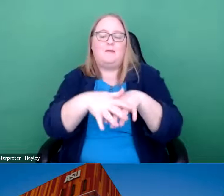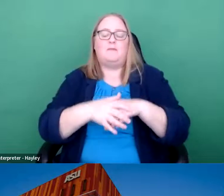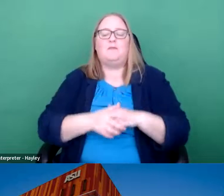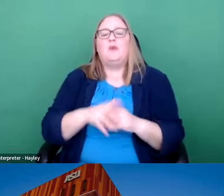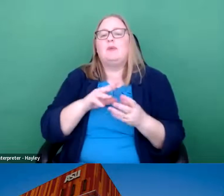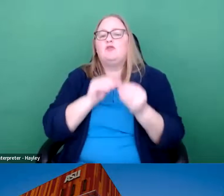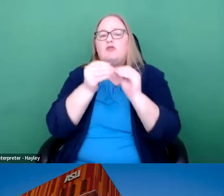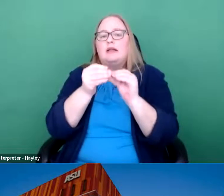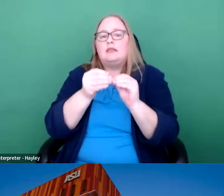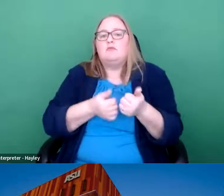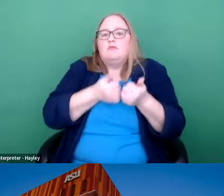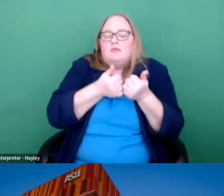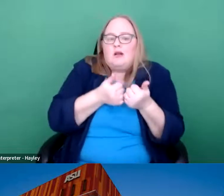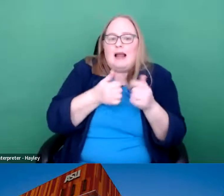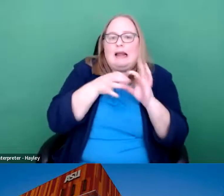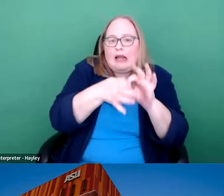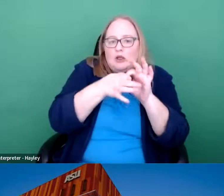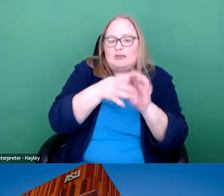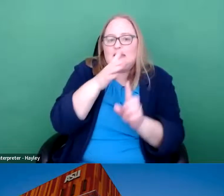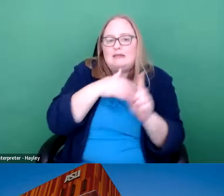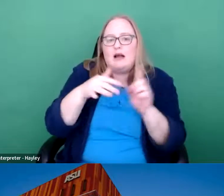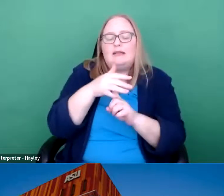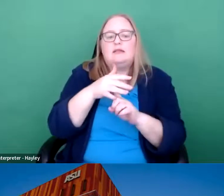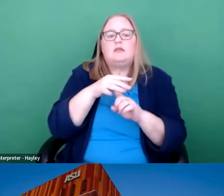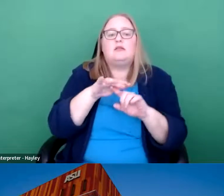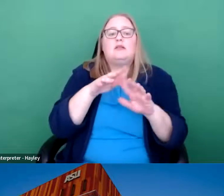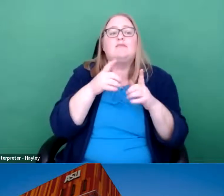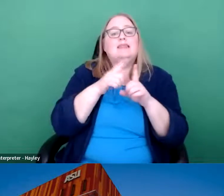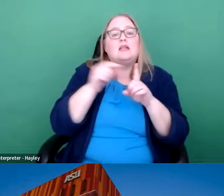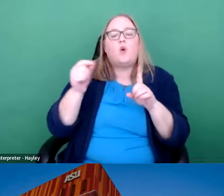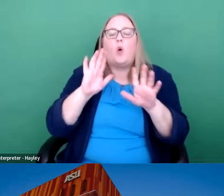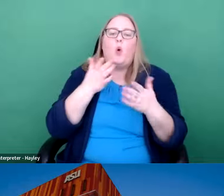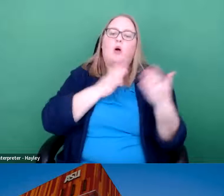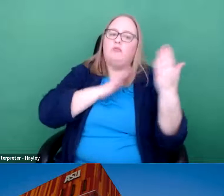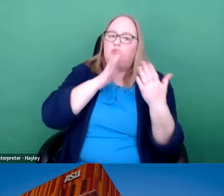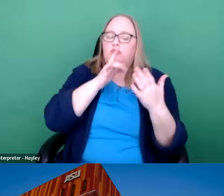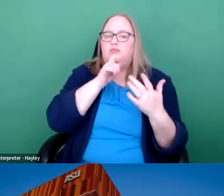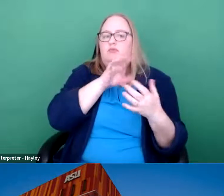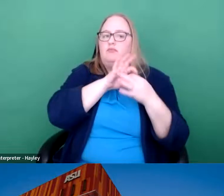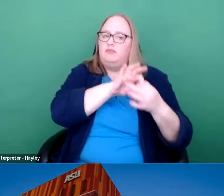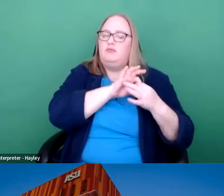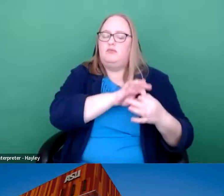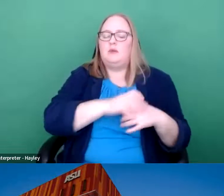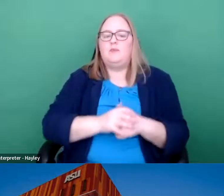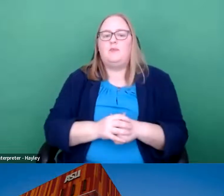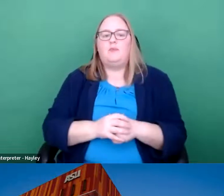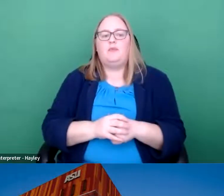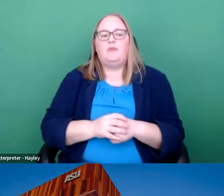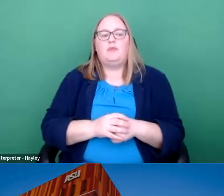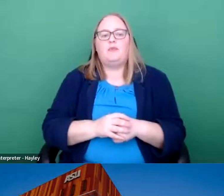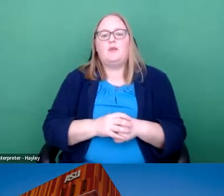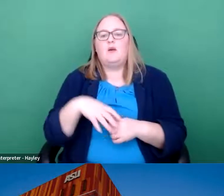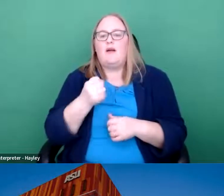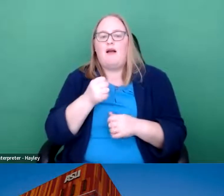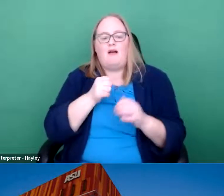positive engagement with society, whether it's digital or otherwise, they also have their kind of mirrors in that online